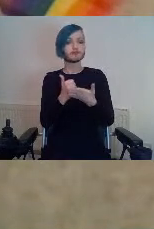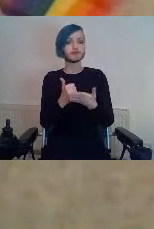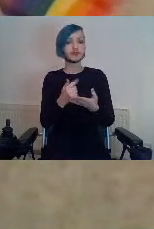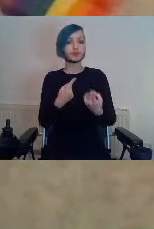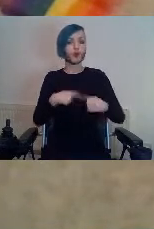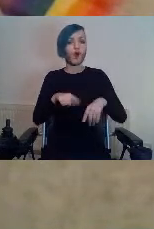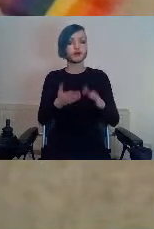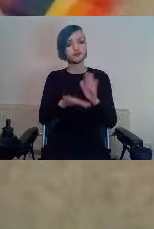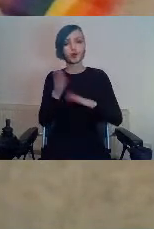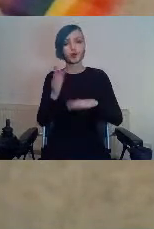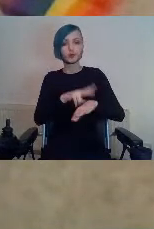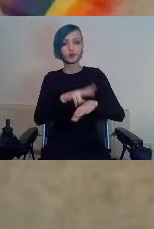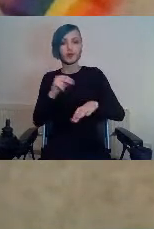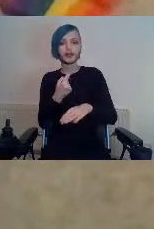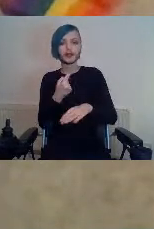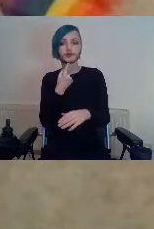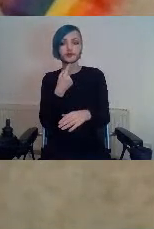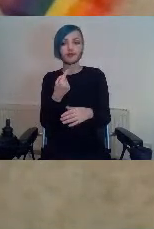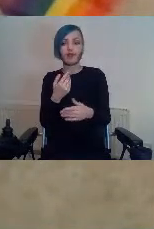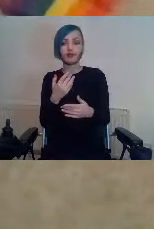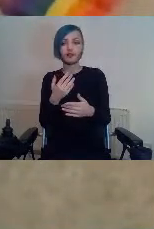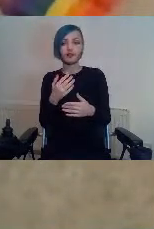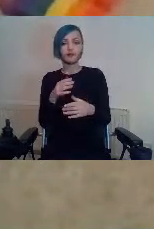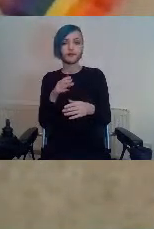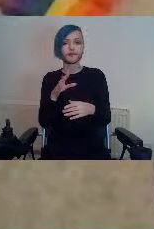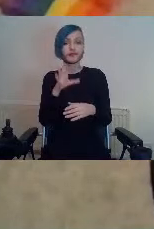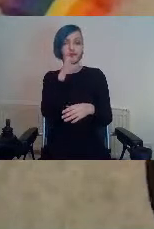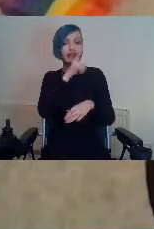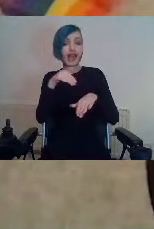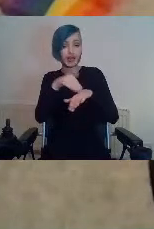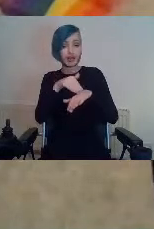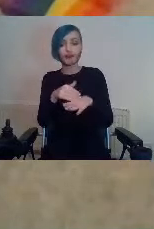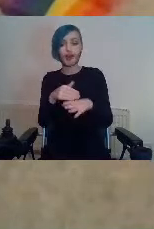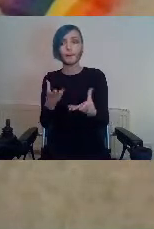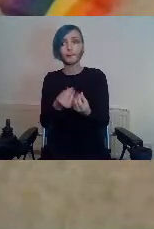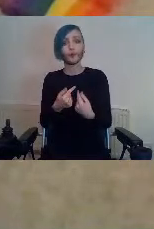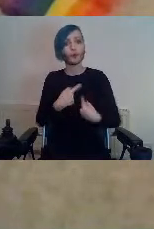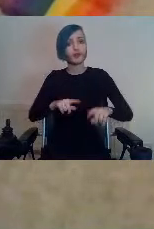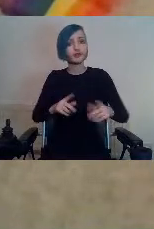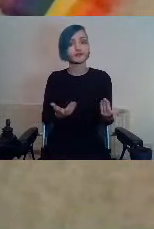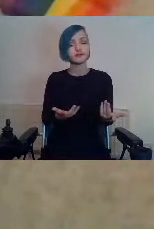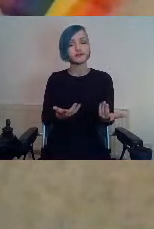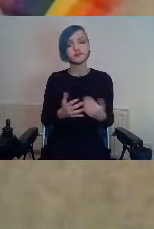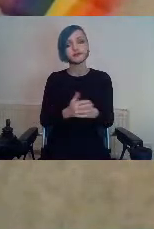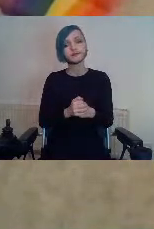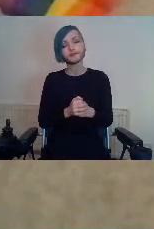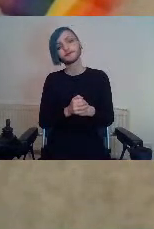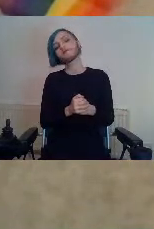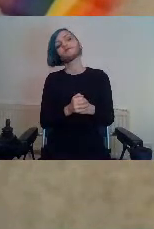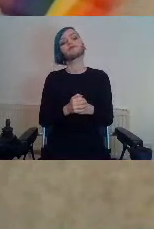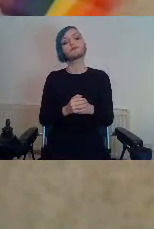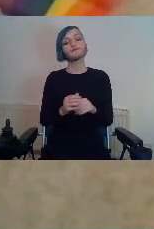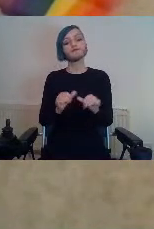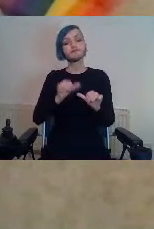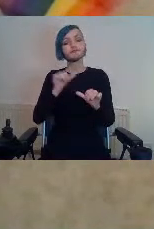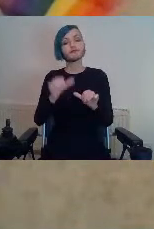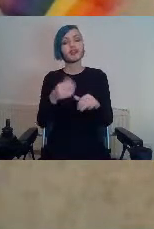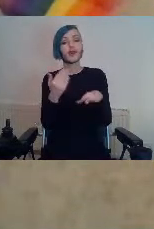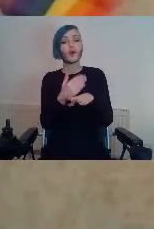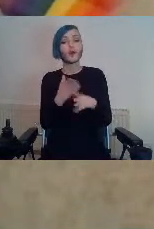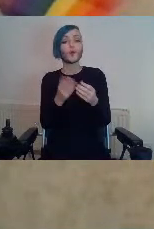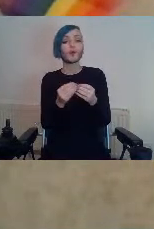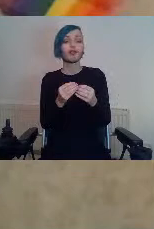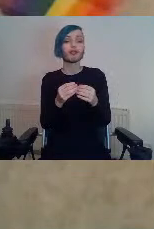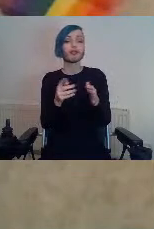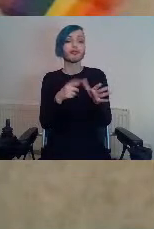that crime that was against us. And then we started to work with Amnesty International because a